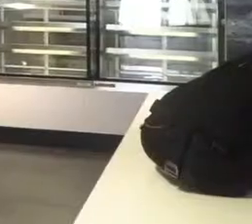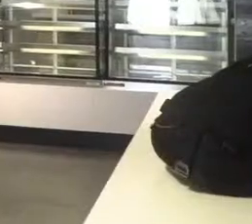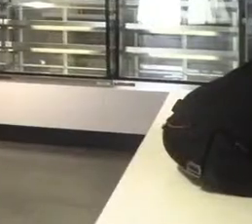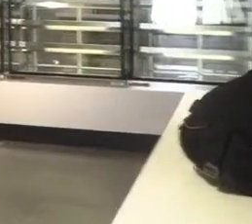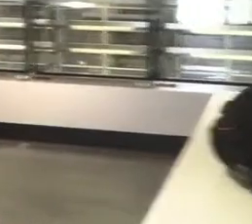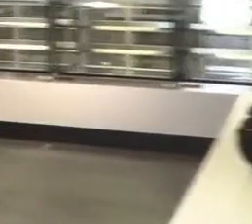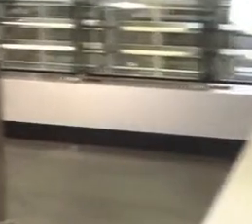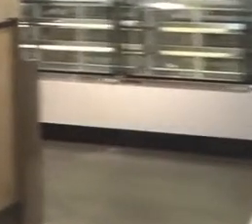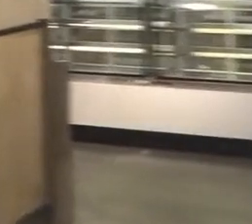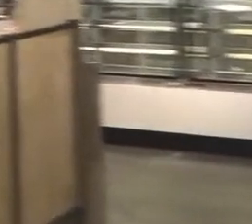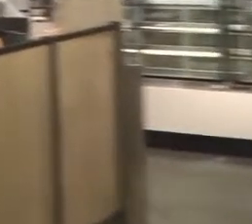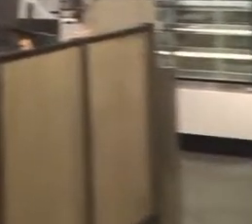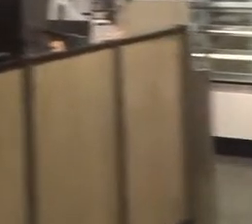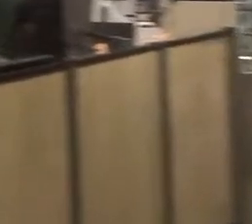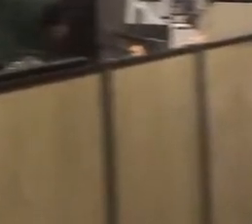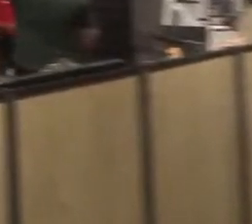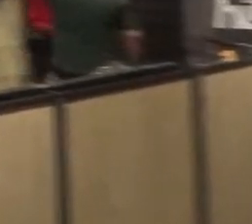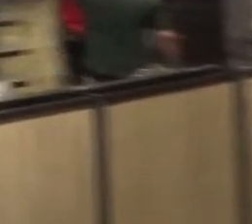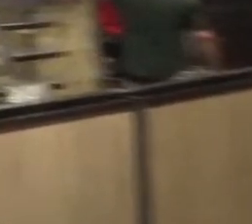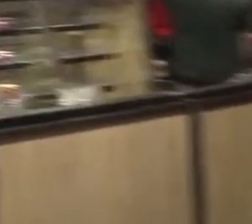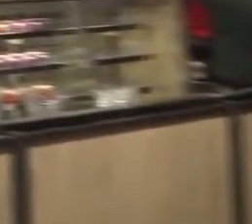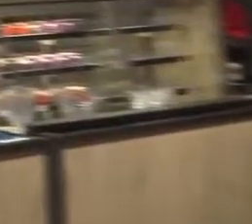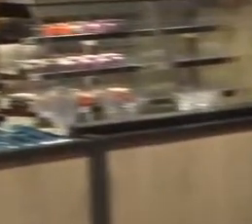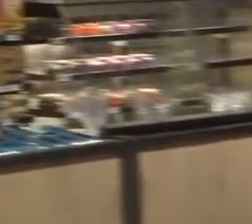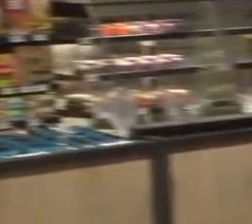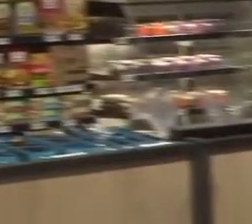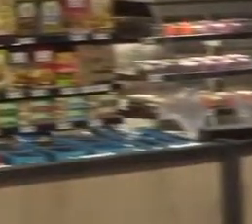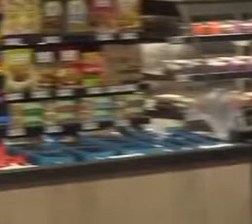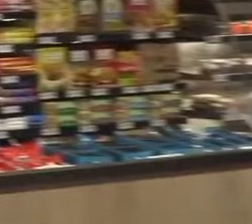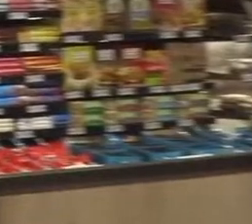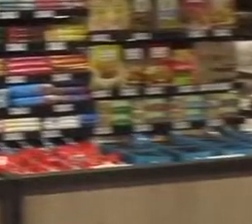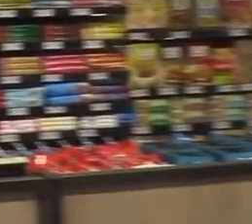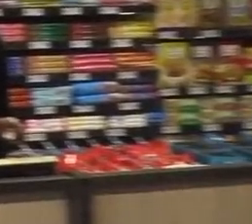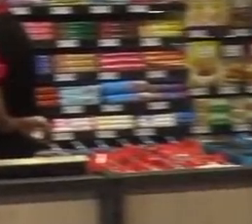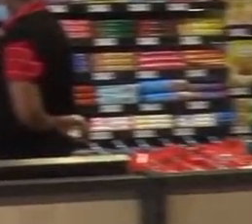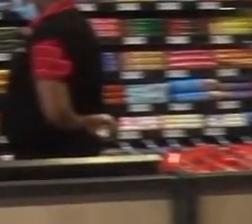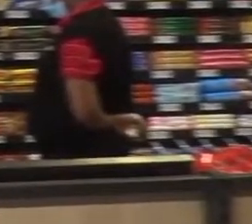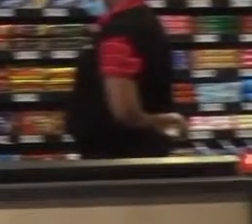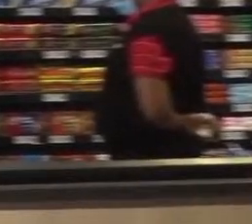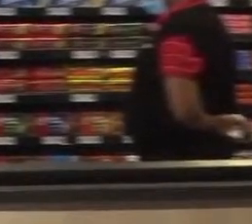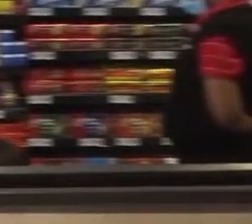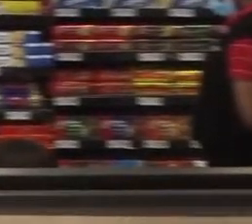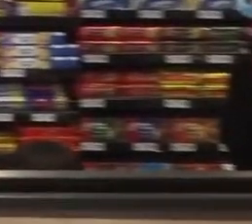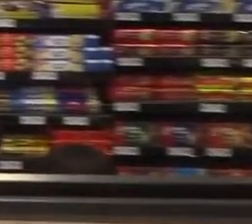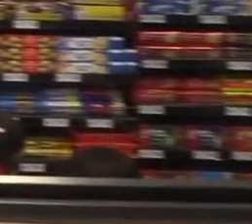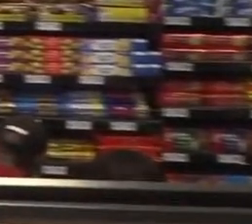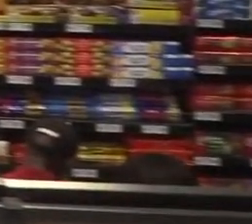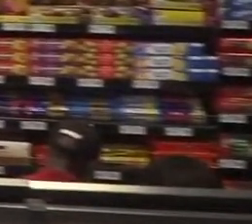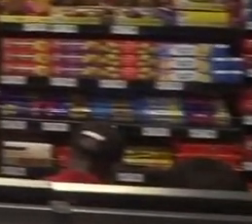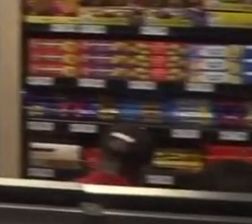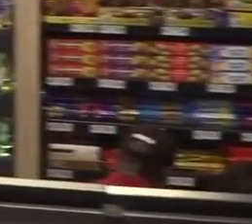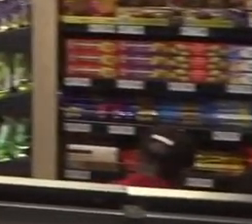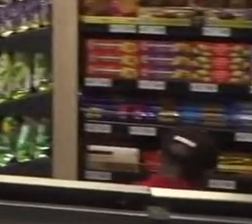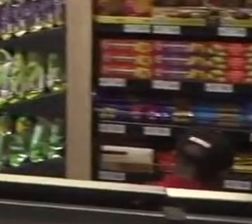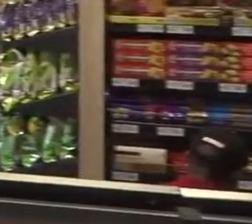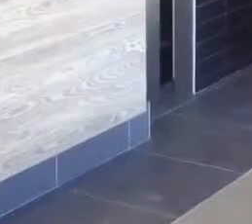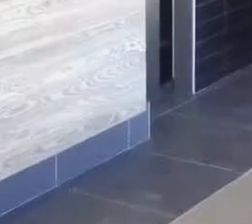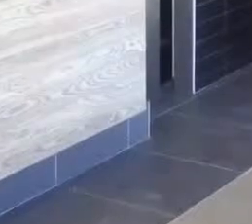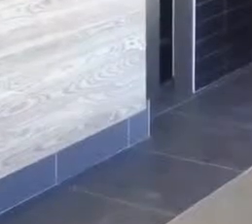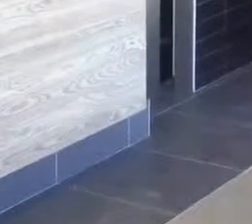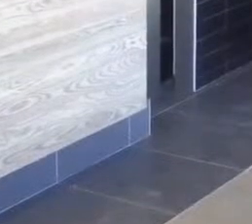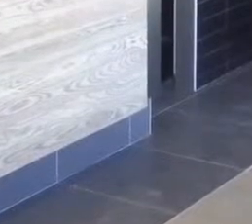yabo ayizuba inkxaso esengozini. Kuba lokhu urhulumente seyikhokhelise ngaphambili